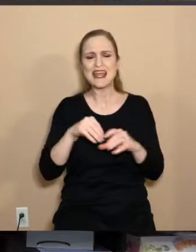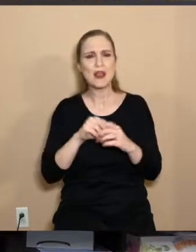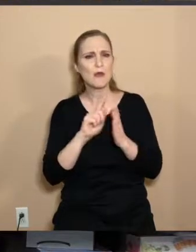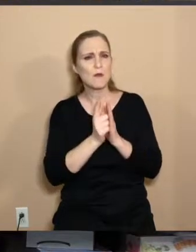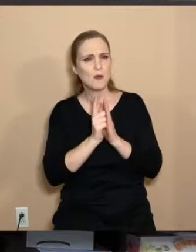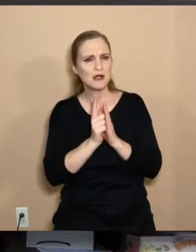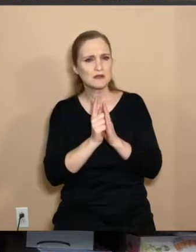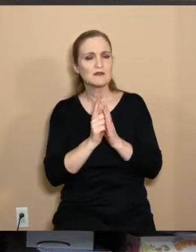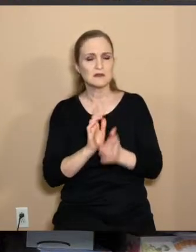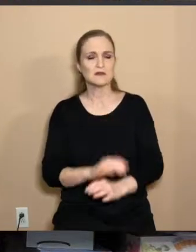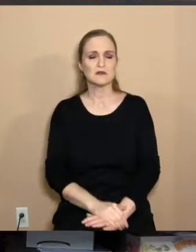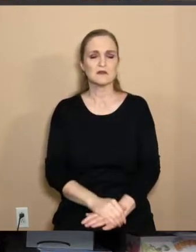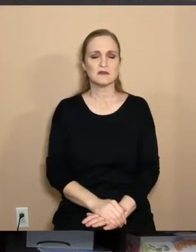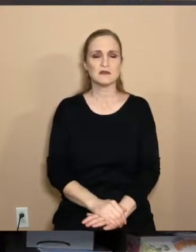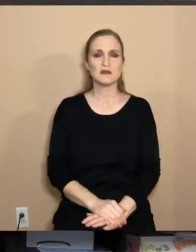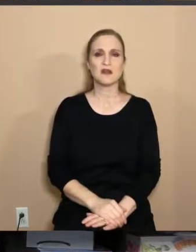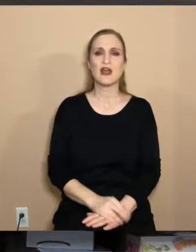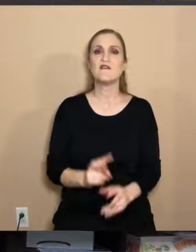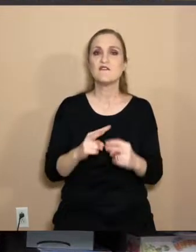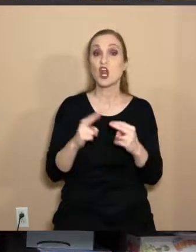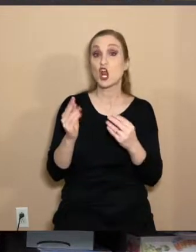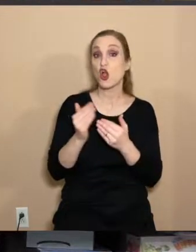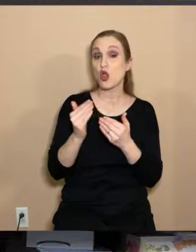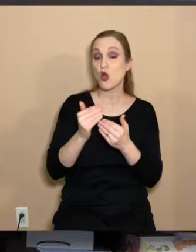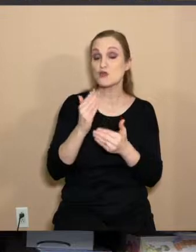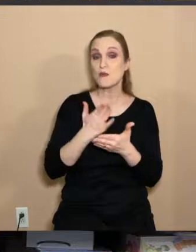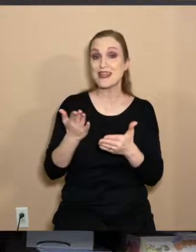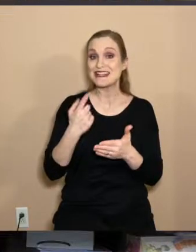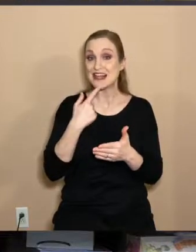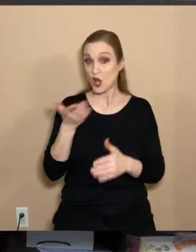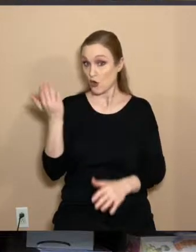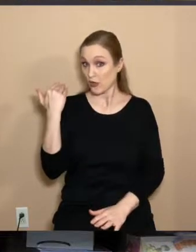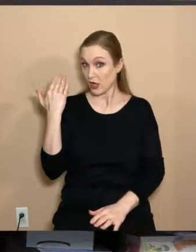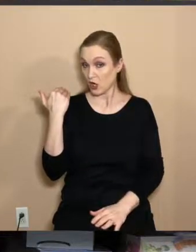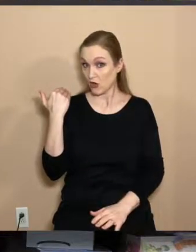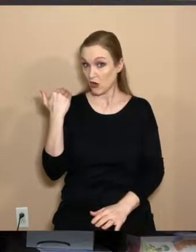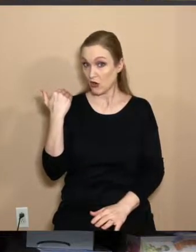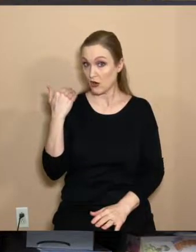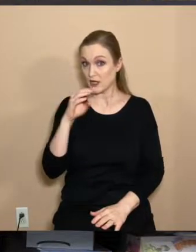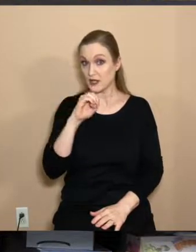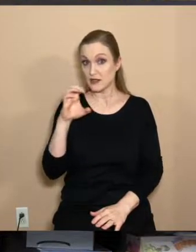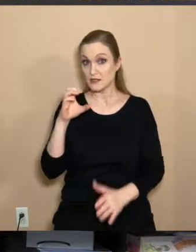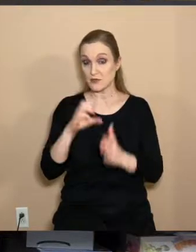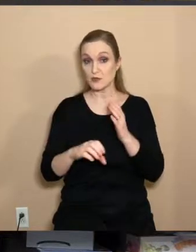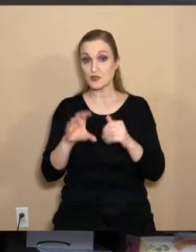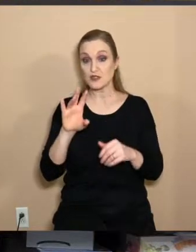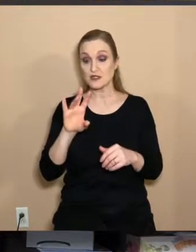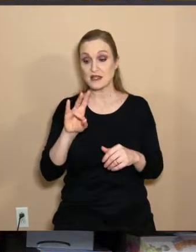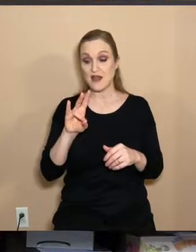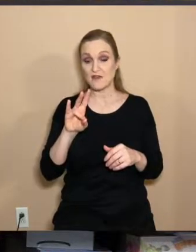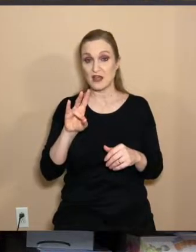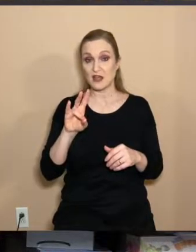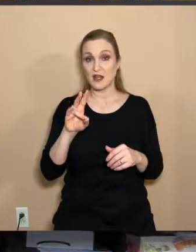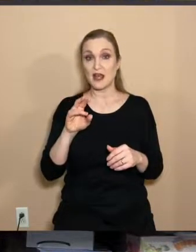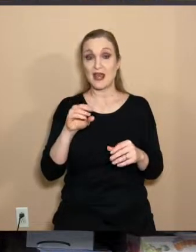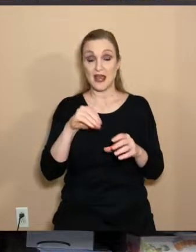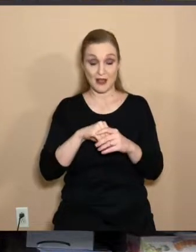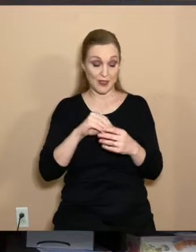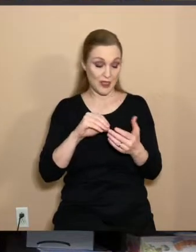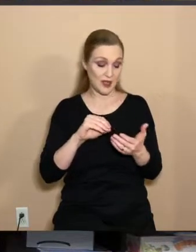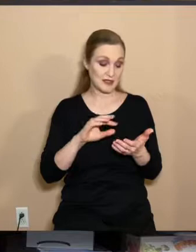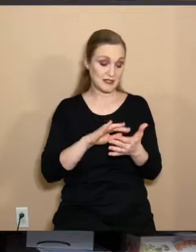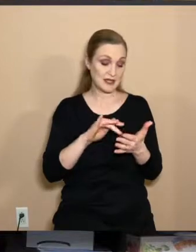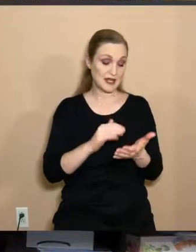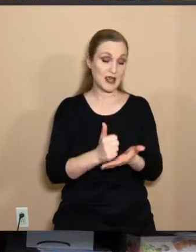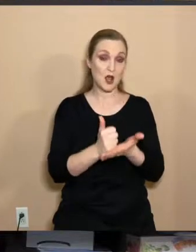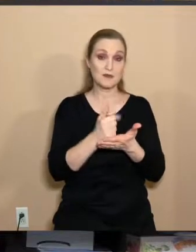Stay present. Very similar to something that he said earlier in Ecclesiastes chapter 7 that I have referenced in the handout, where he says, a